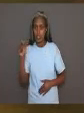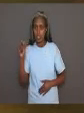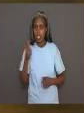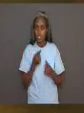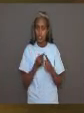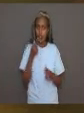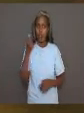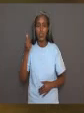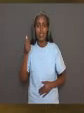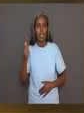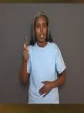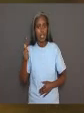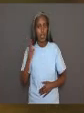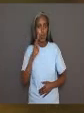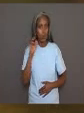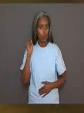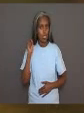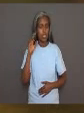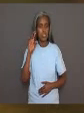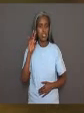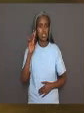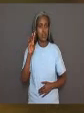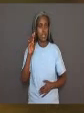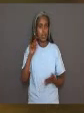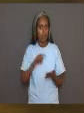for A was